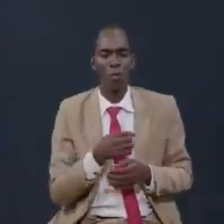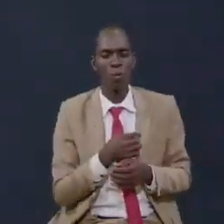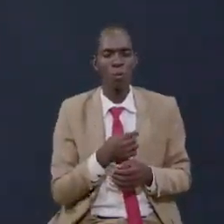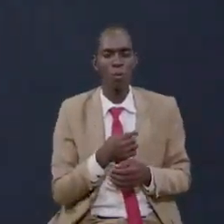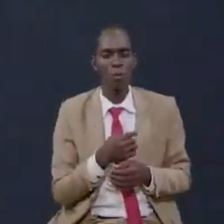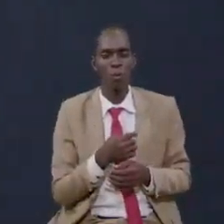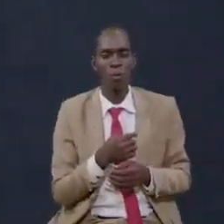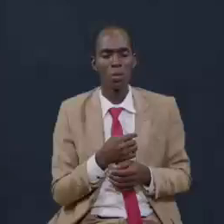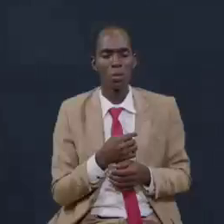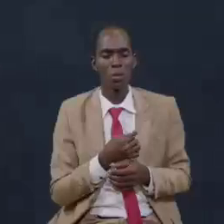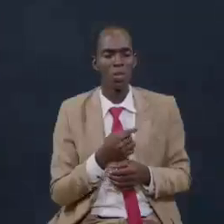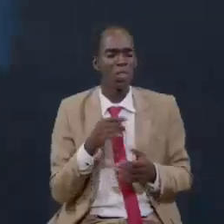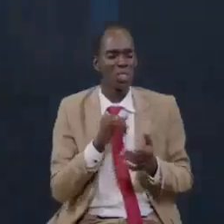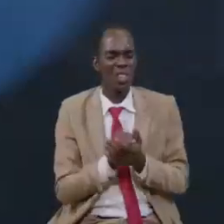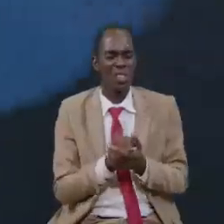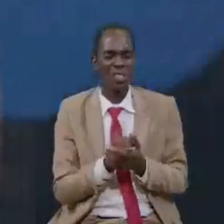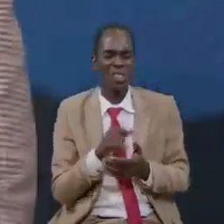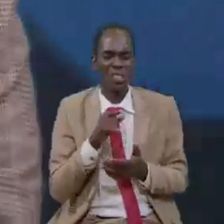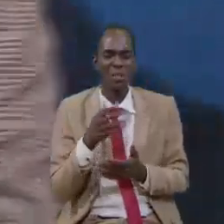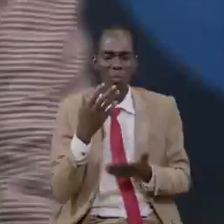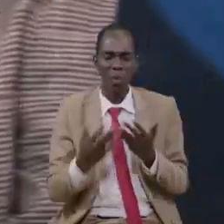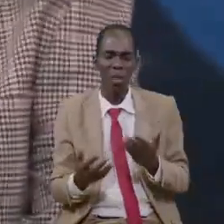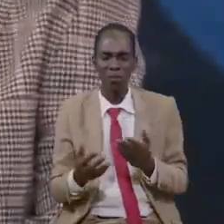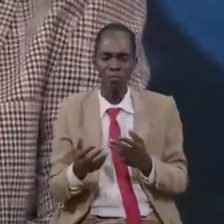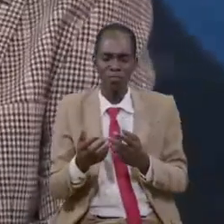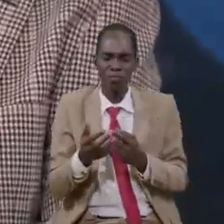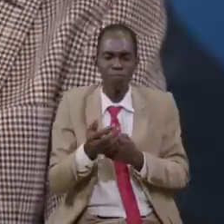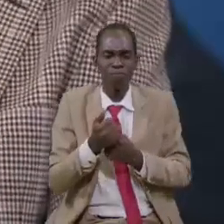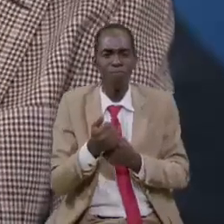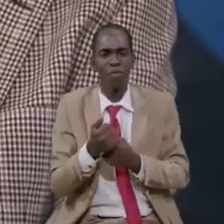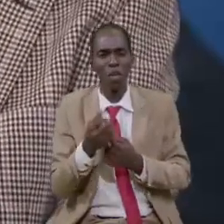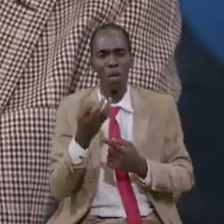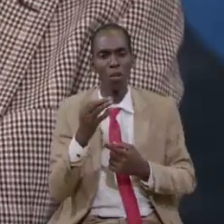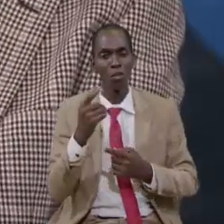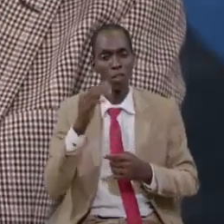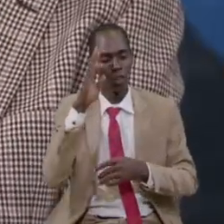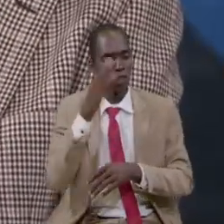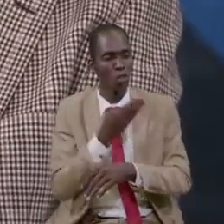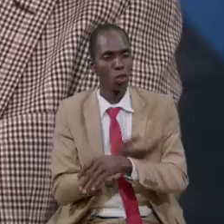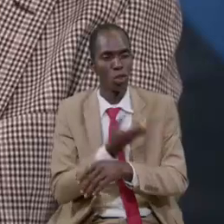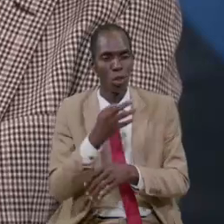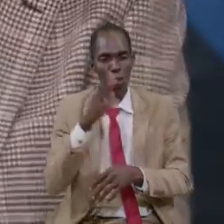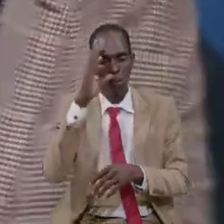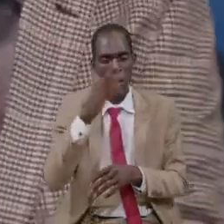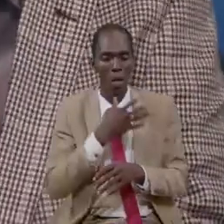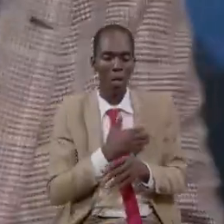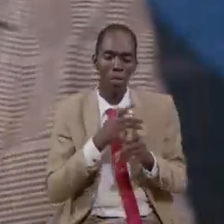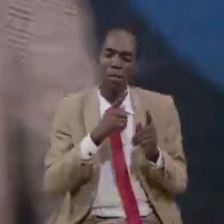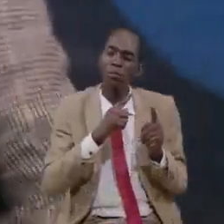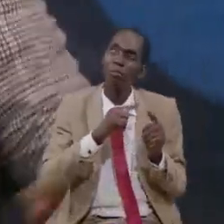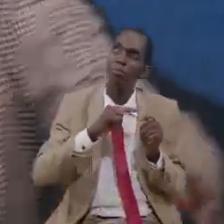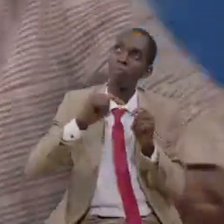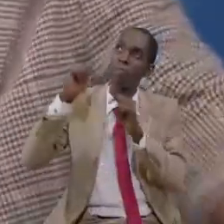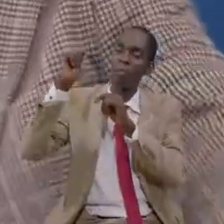might take hold of the sons of men and transform them and translate them to become